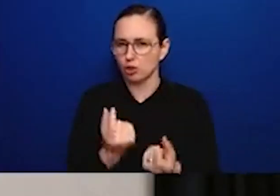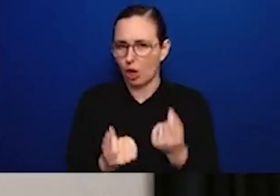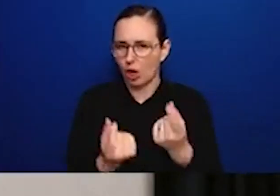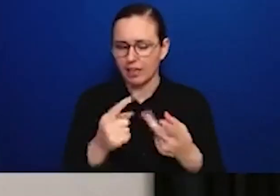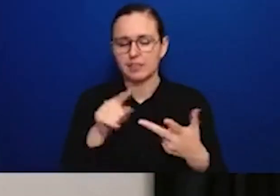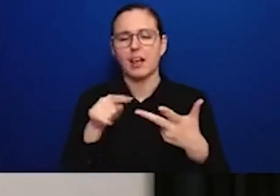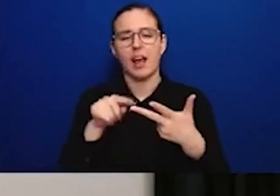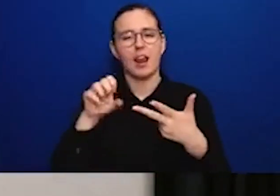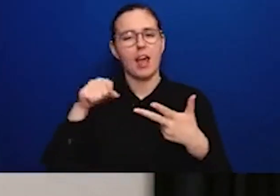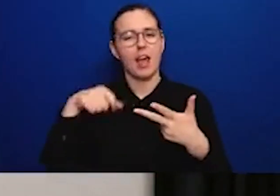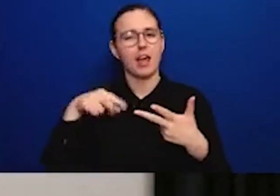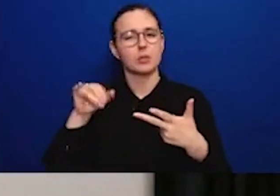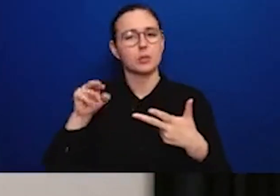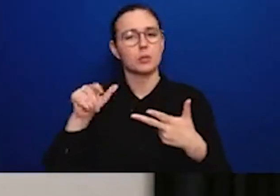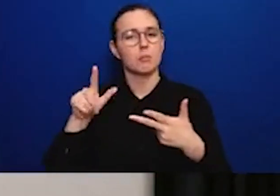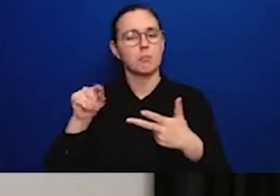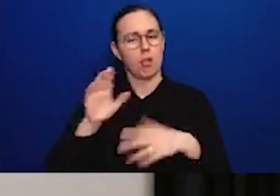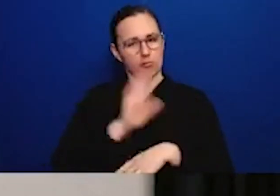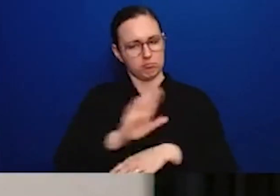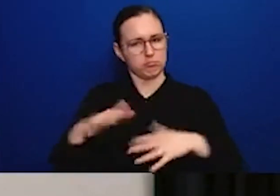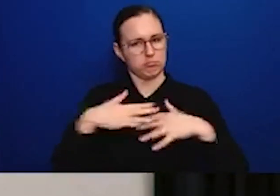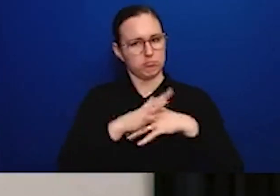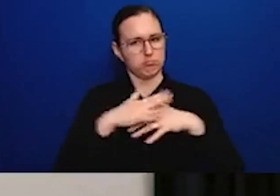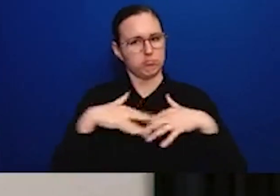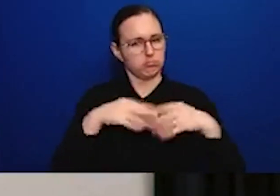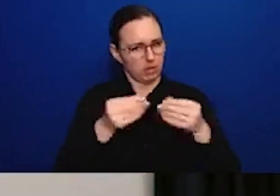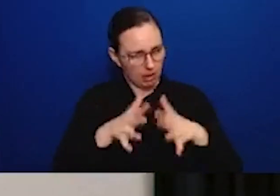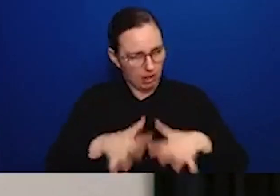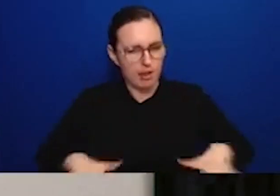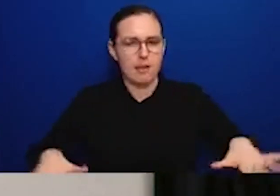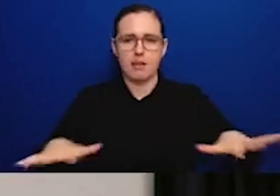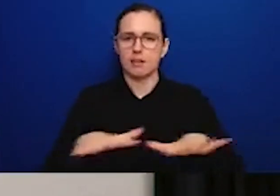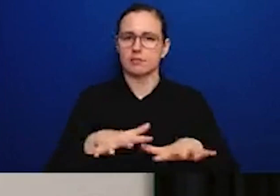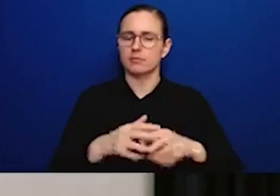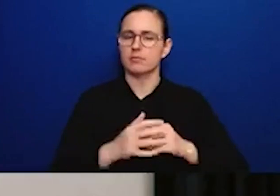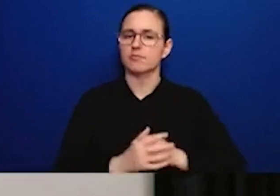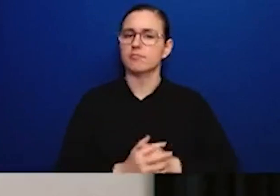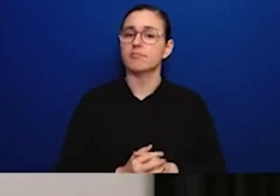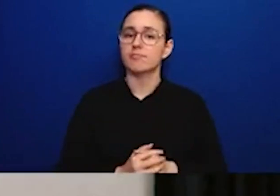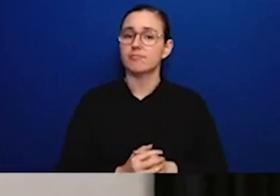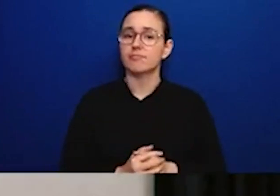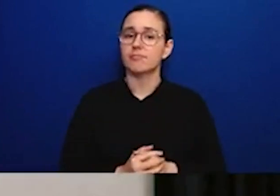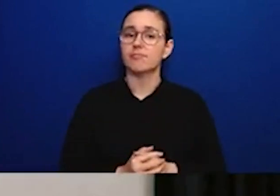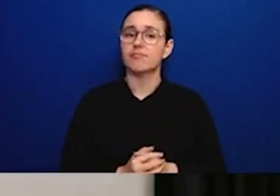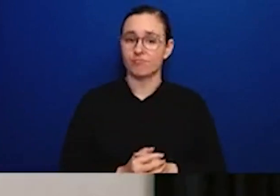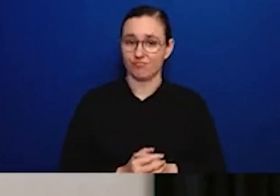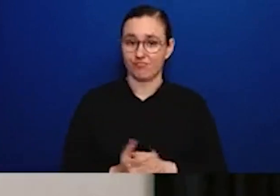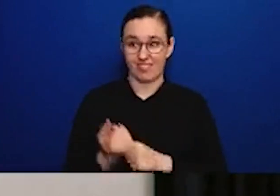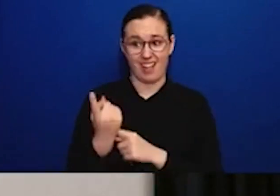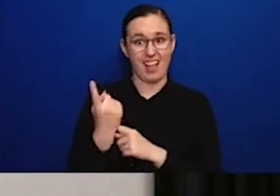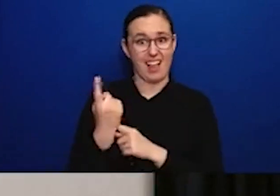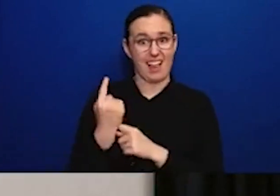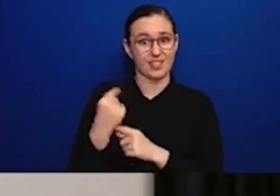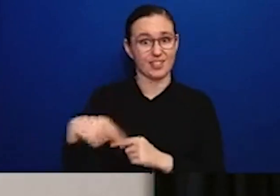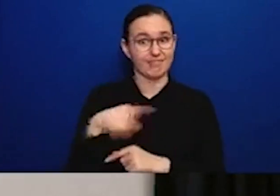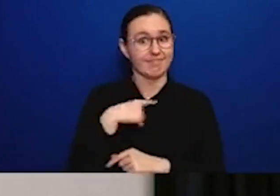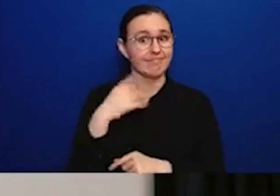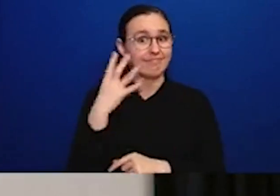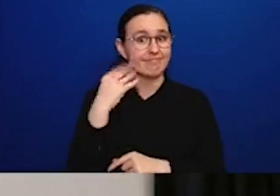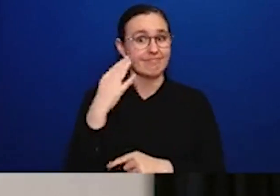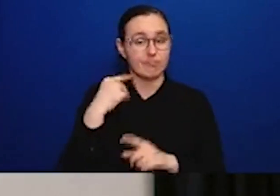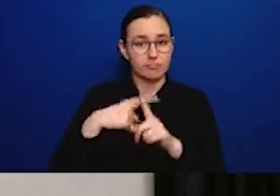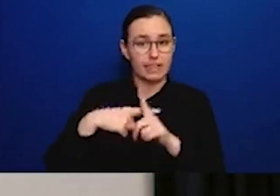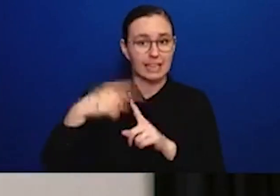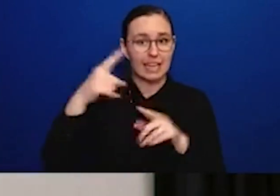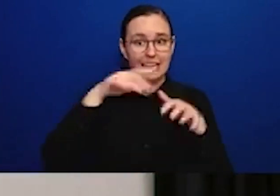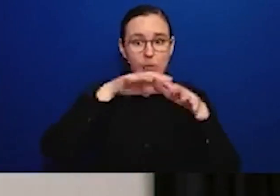The impacts of last year's heat dome was devastating for our province and for those who lost loved ones. After last year's event, it was clear